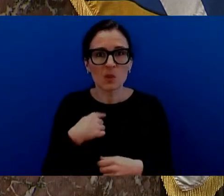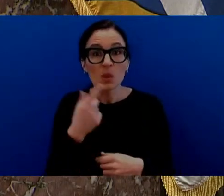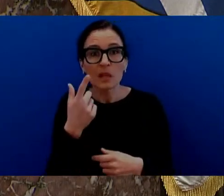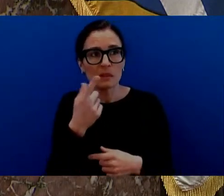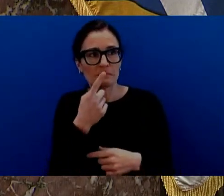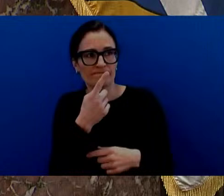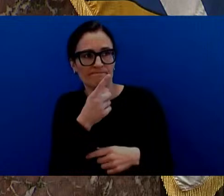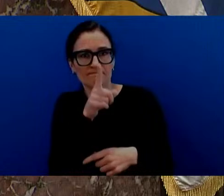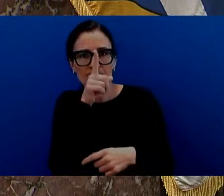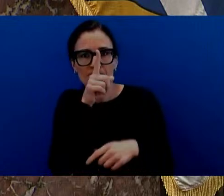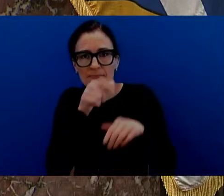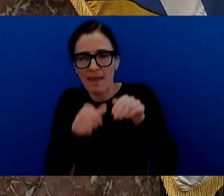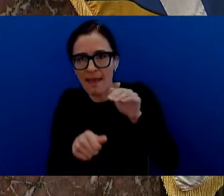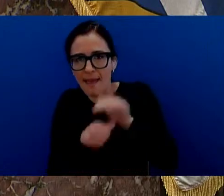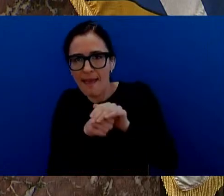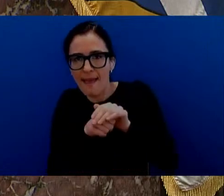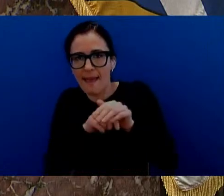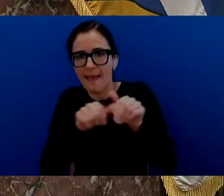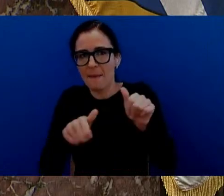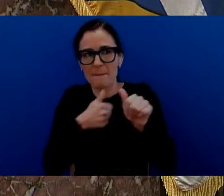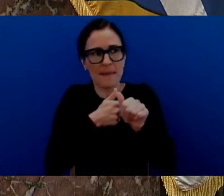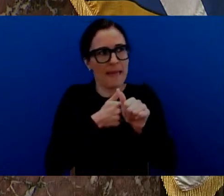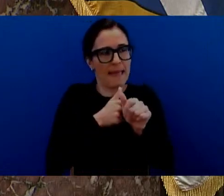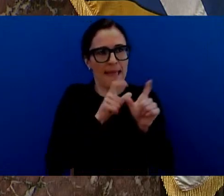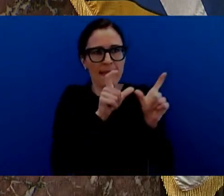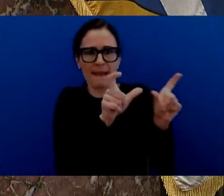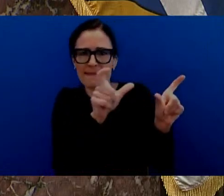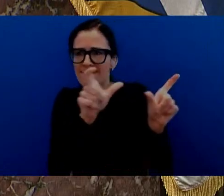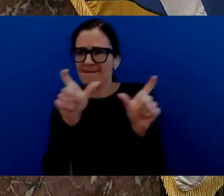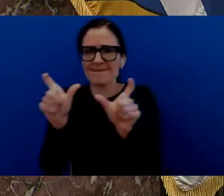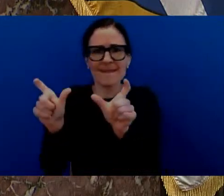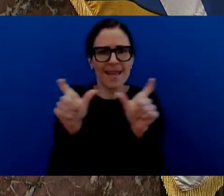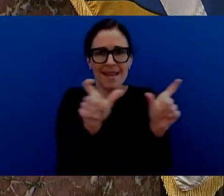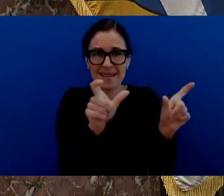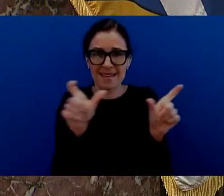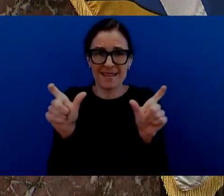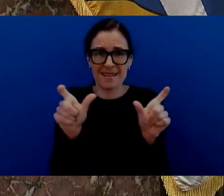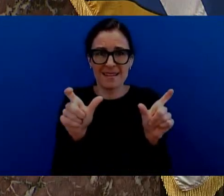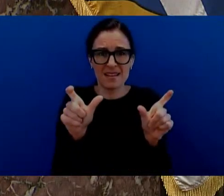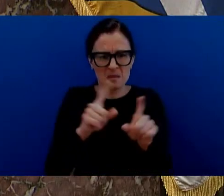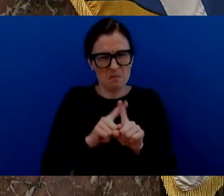Because the anger and judgmental is a poison to our system.